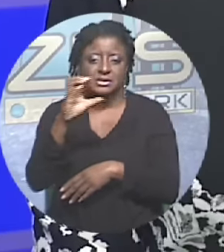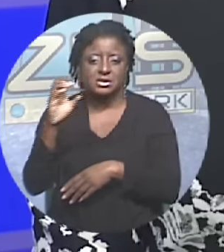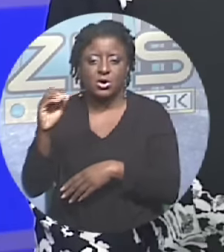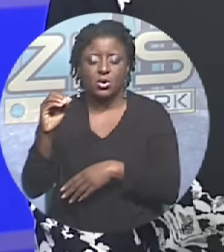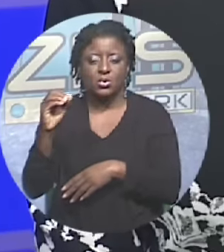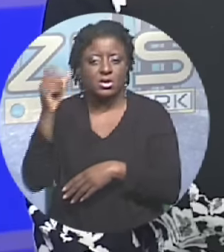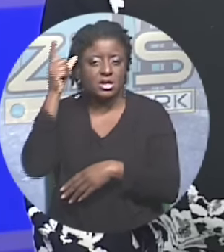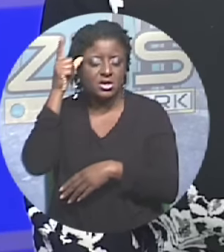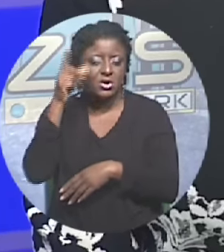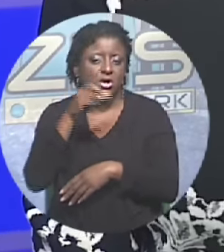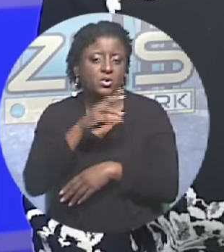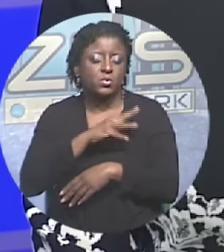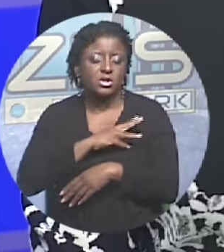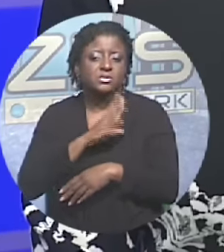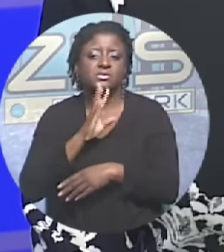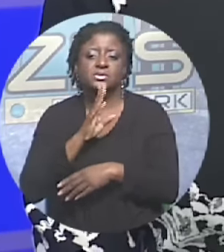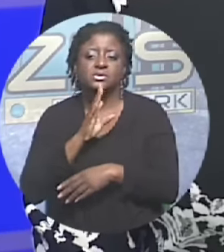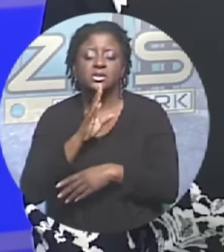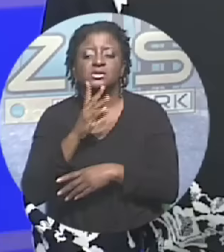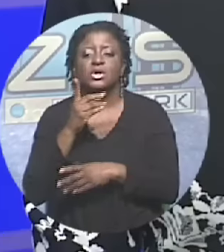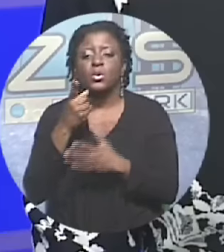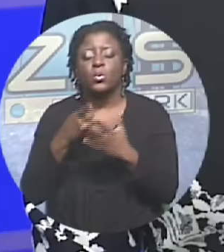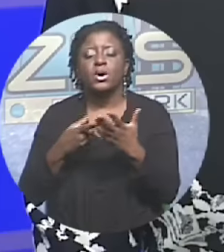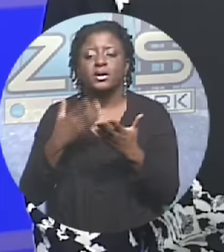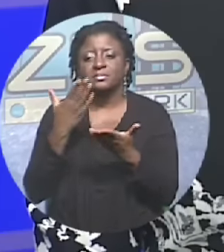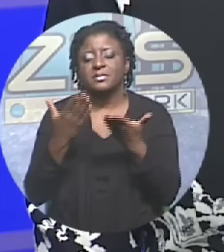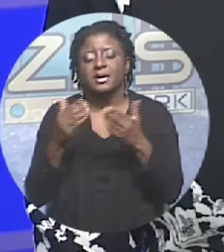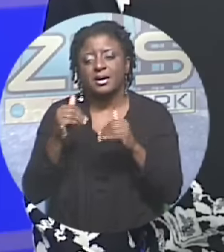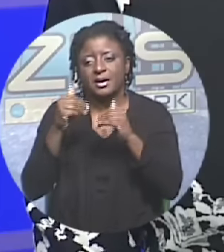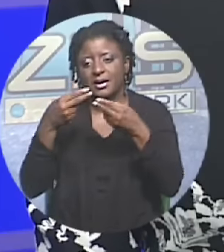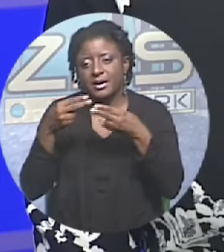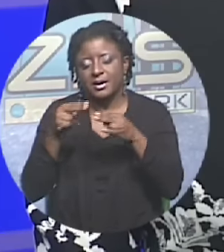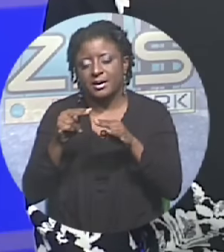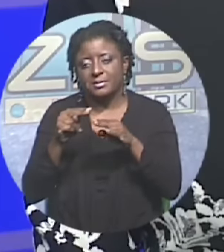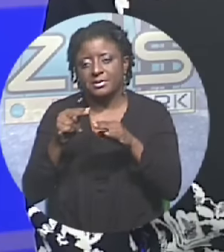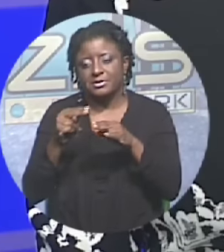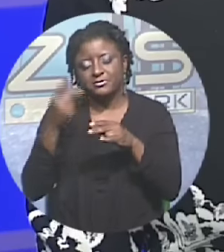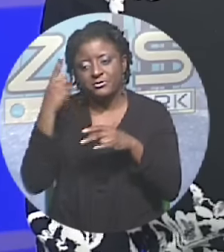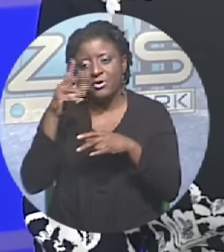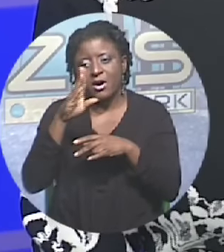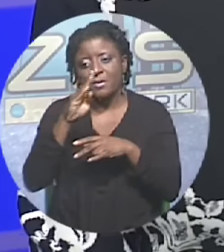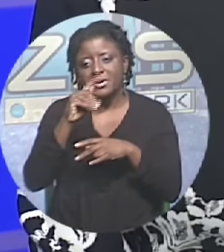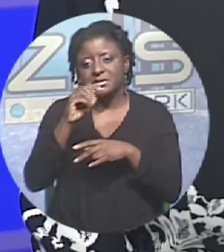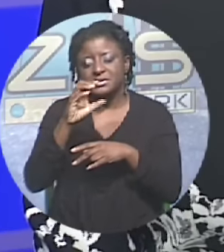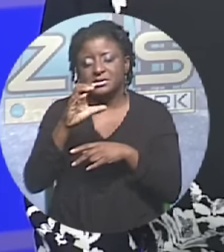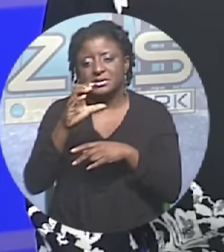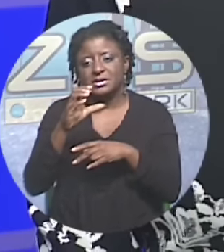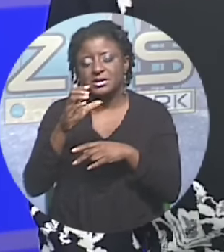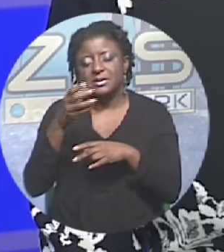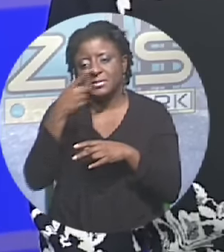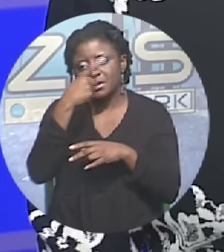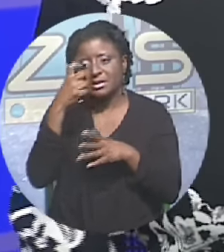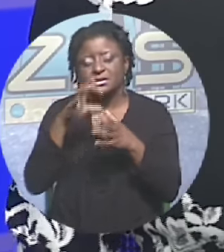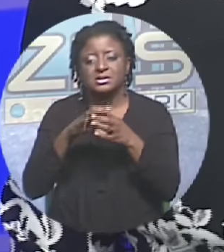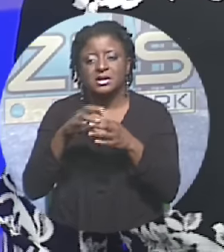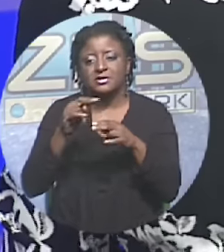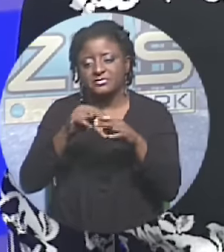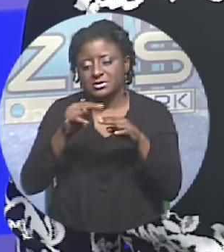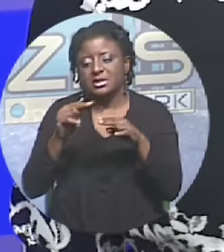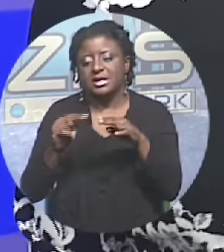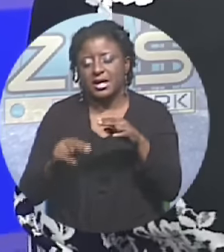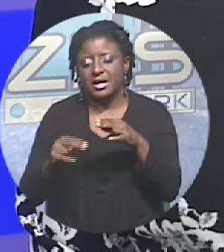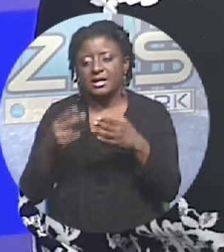store for the telecommunications company in the wake of declining profits and approaching competition. Cleopatra Murphy has more.